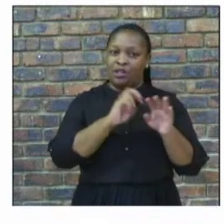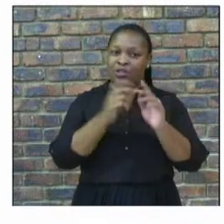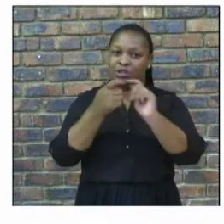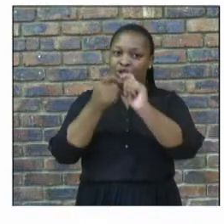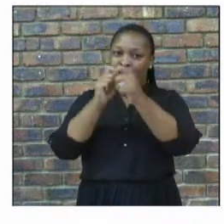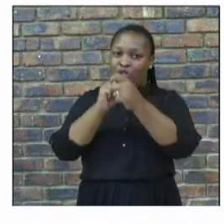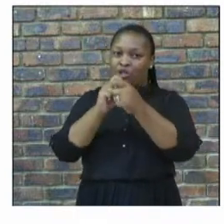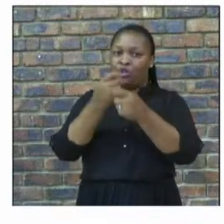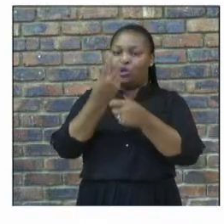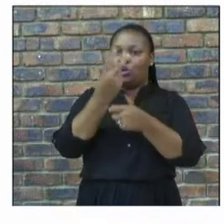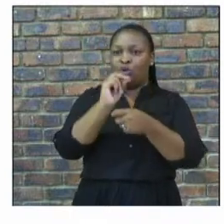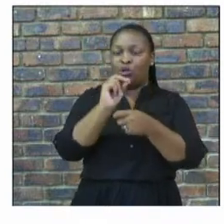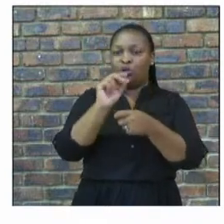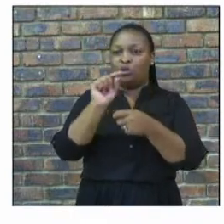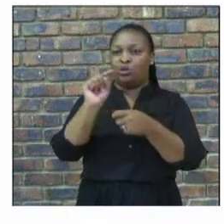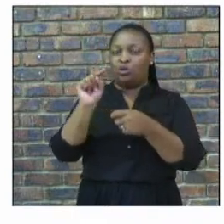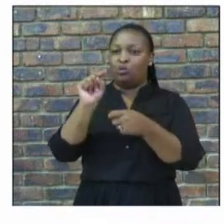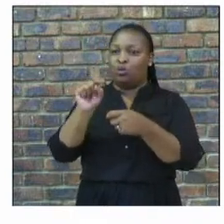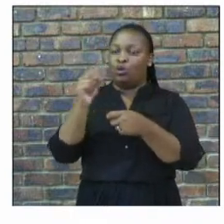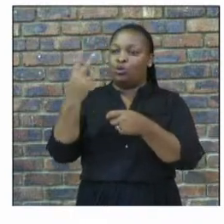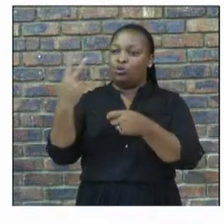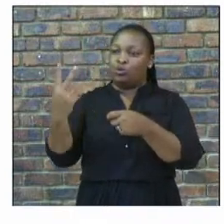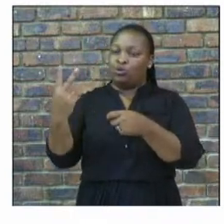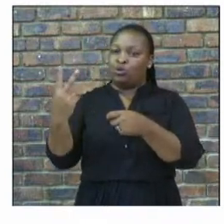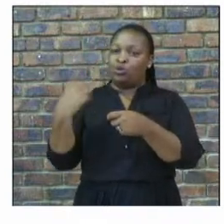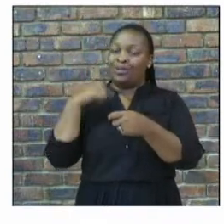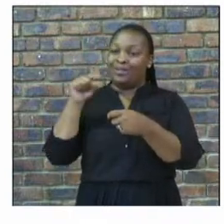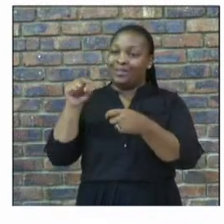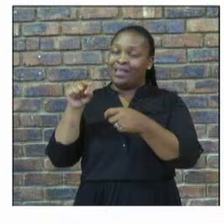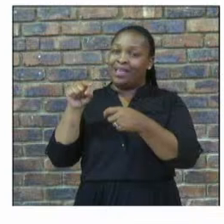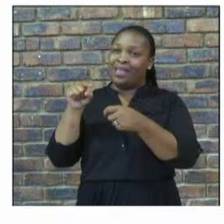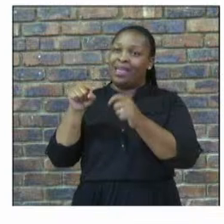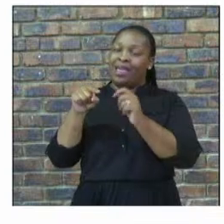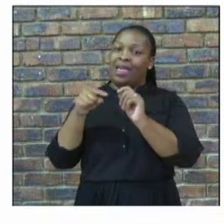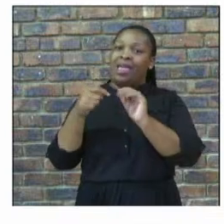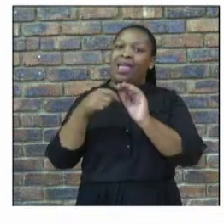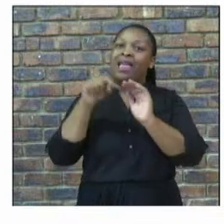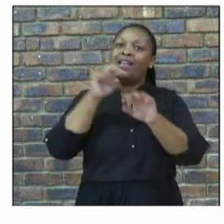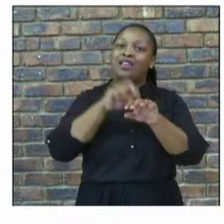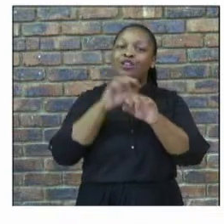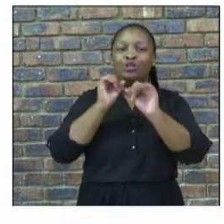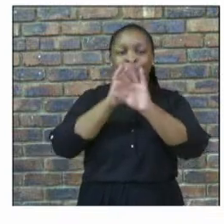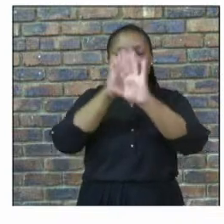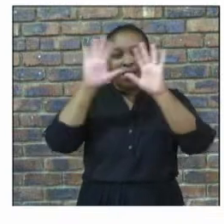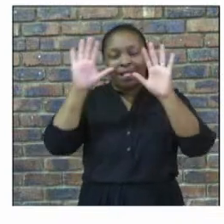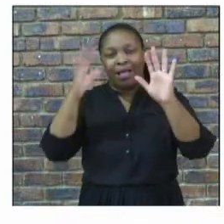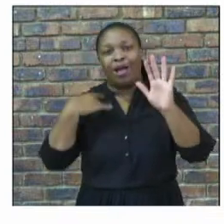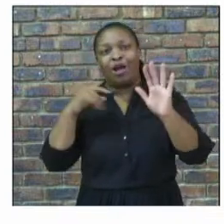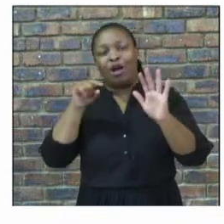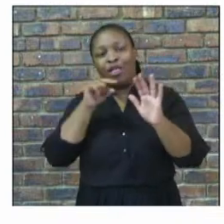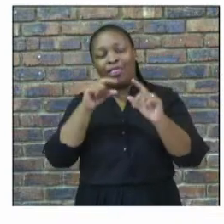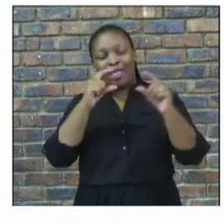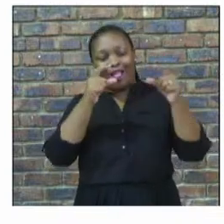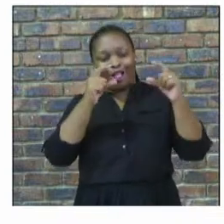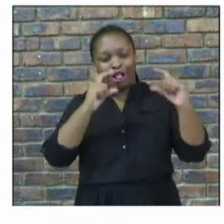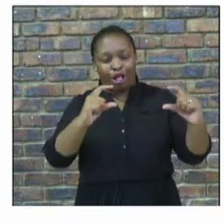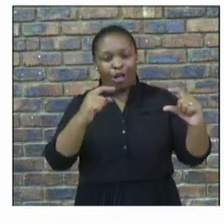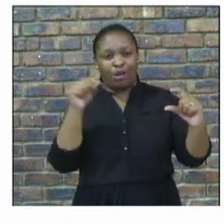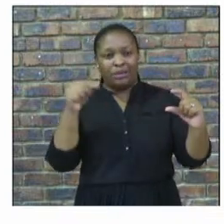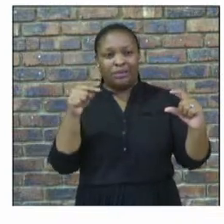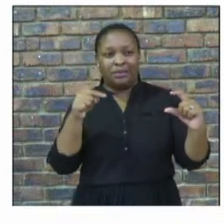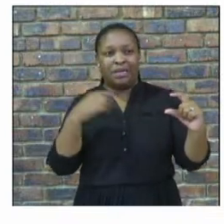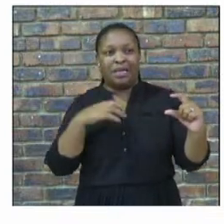Section 20, subsection 2 of the Act to provide clarity on the interpretation of the powers assigned to the minister